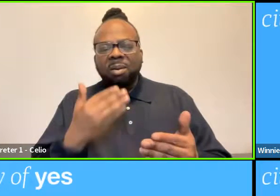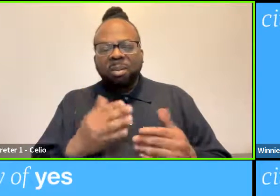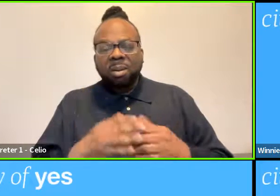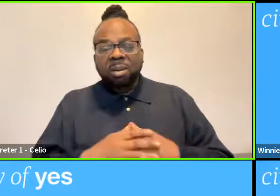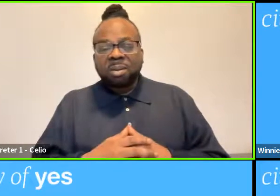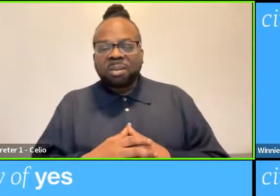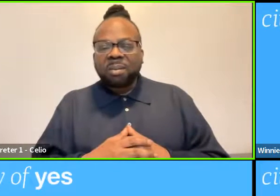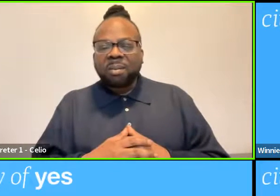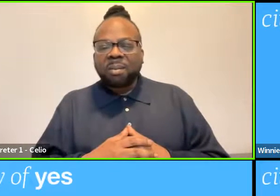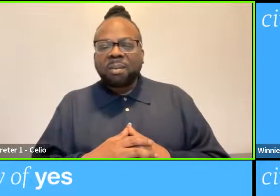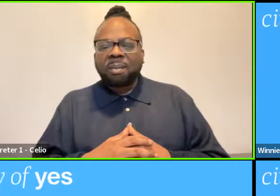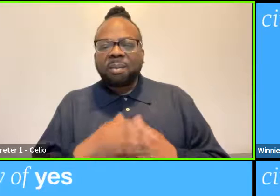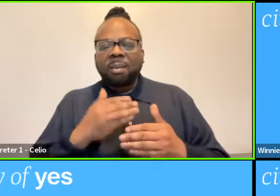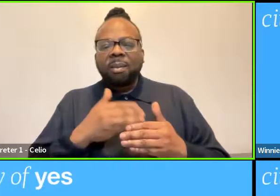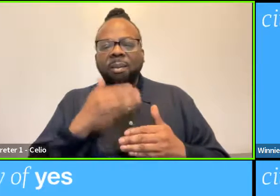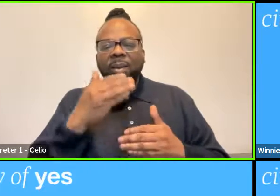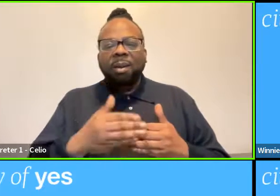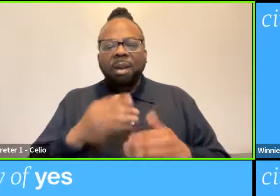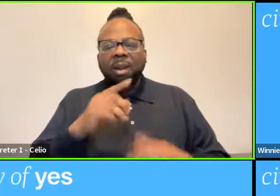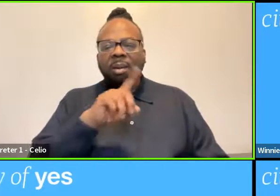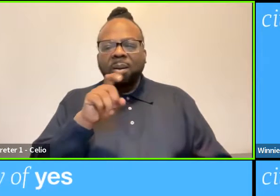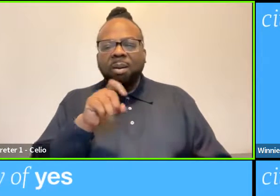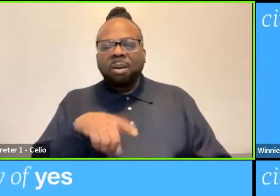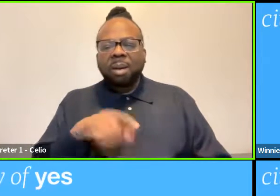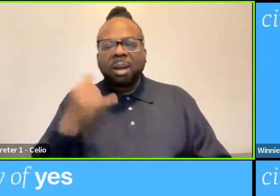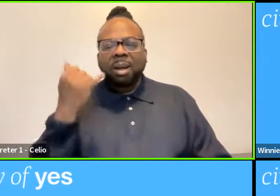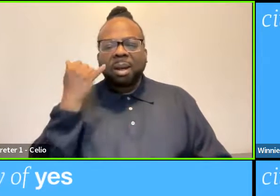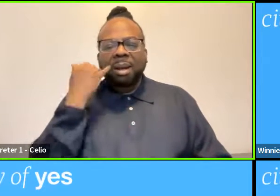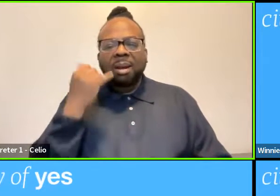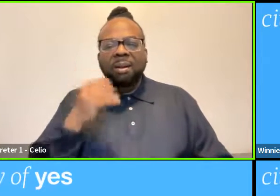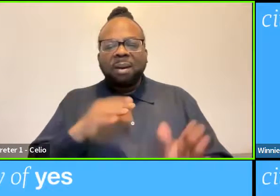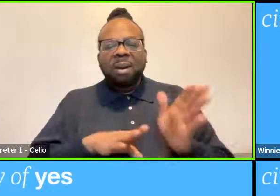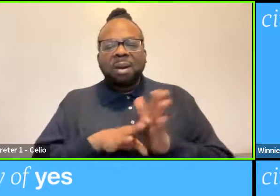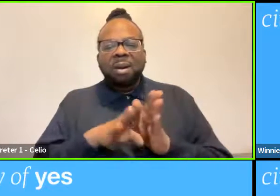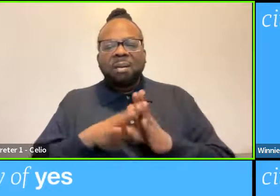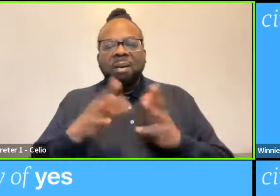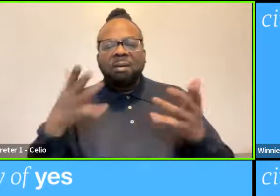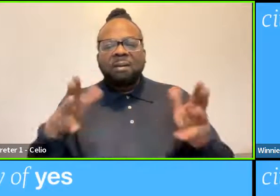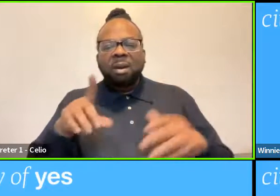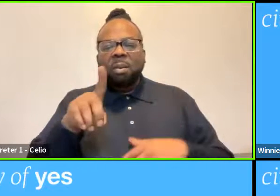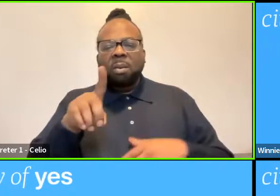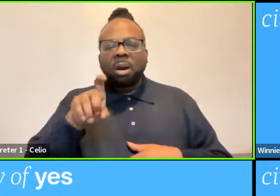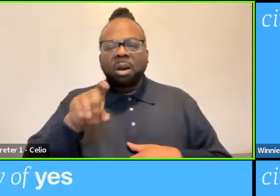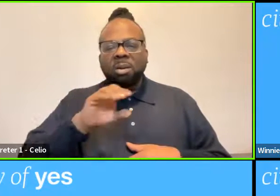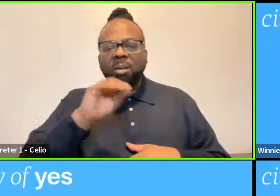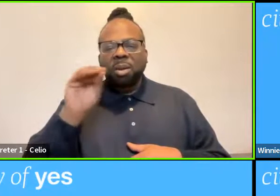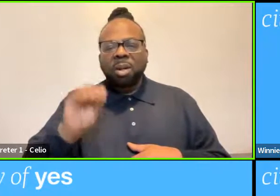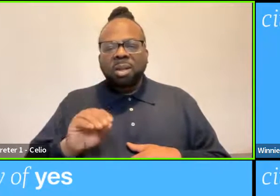Okay, so the next question, if a development is already going to be 100% affordable,